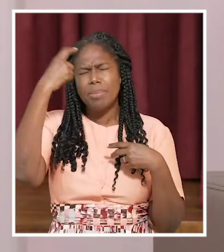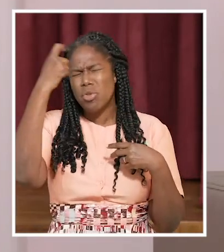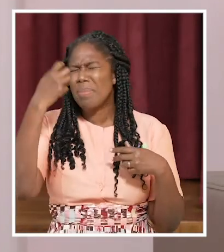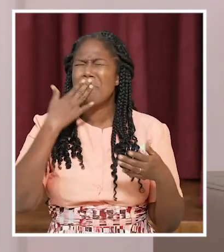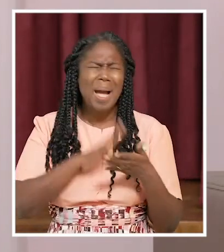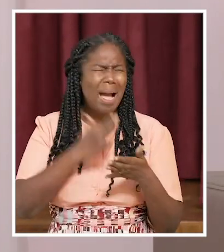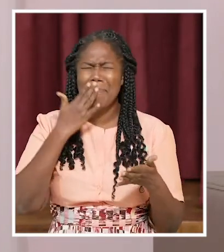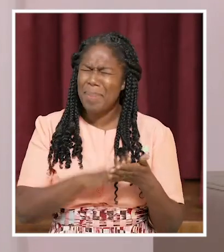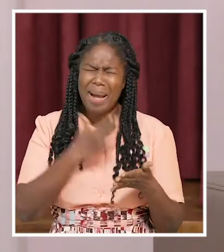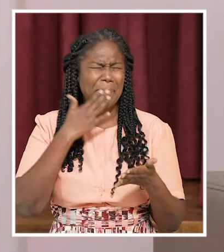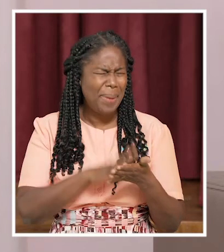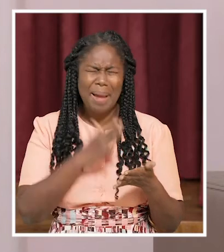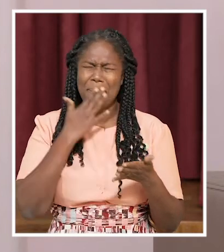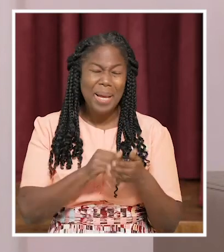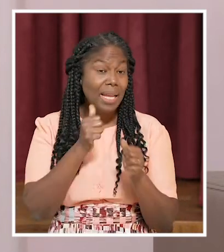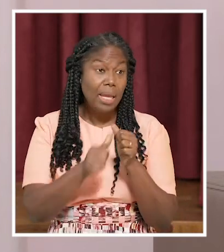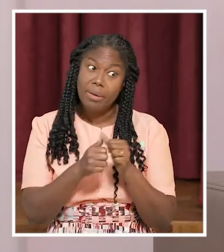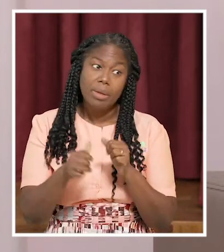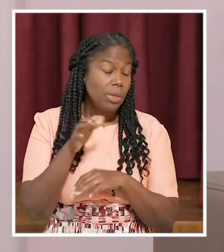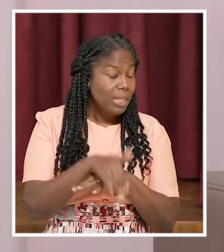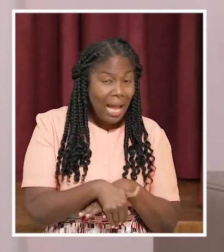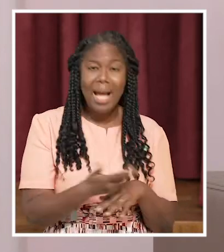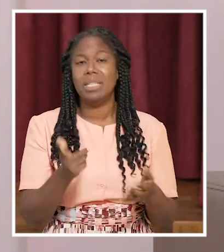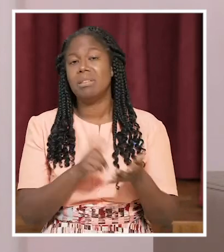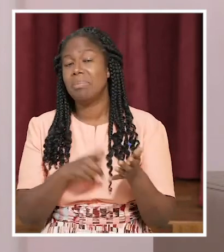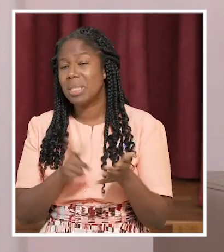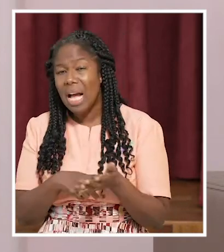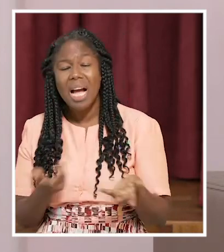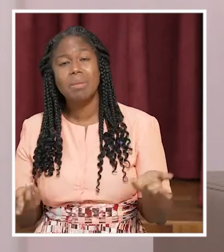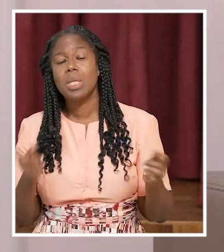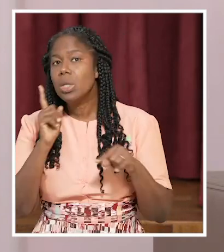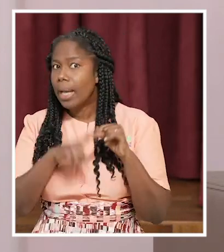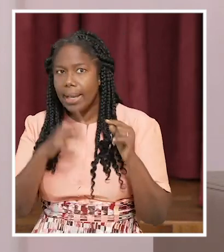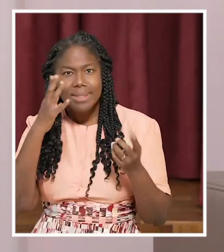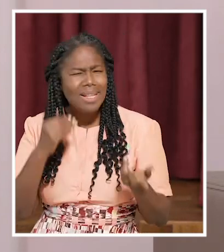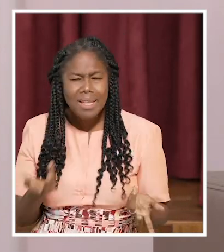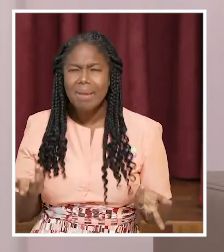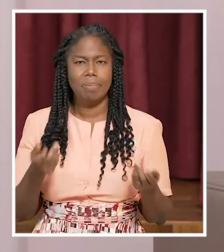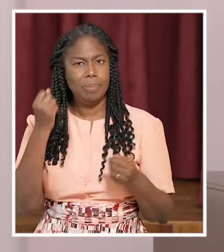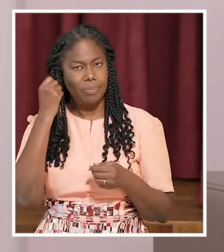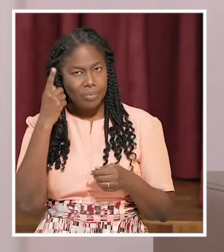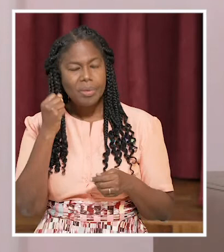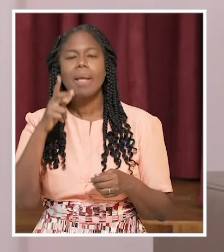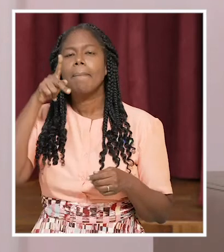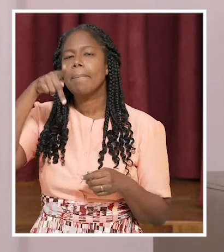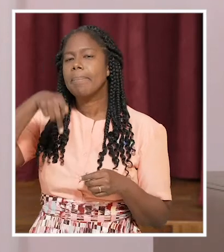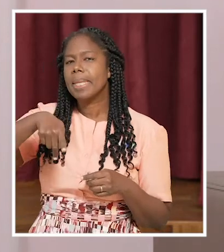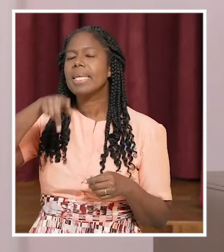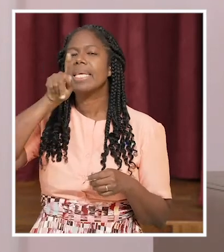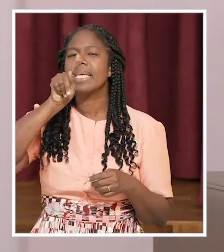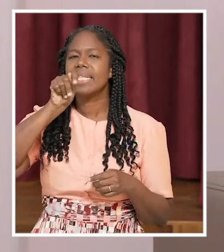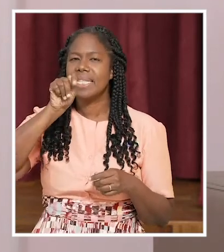the thing that brought you here, the trauma. So you're awake and you're feeling as though it's still happening, or you're